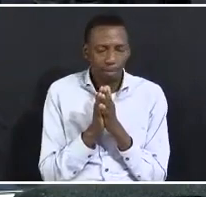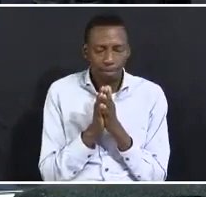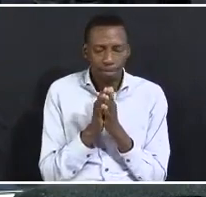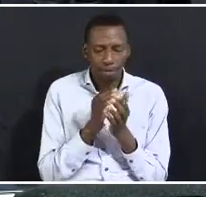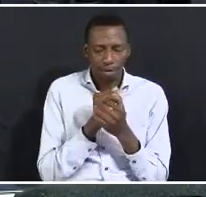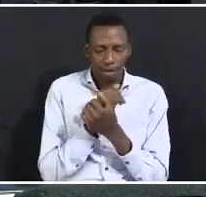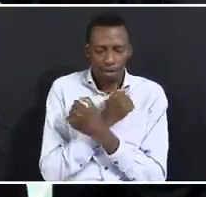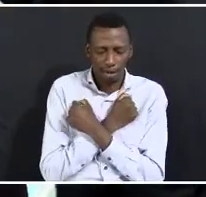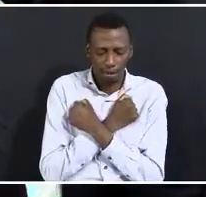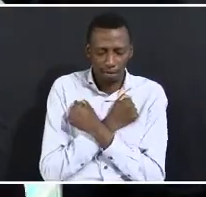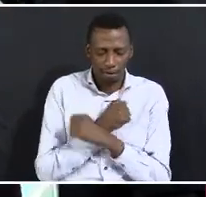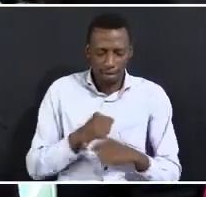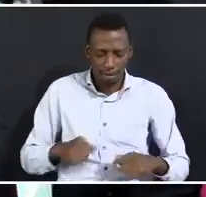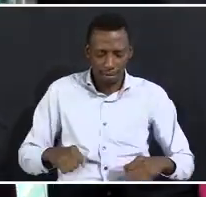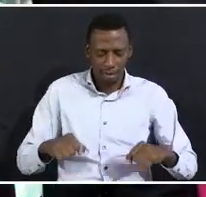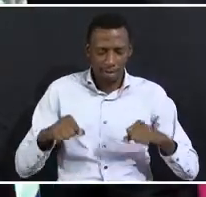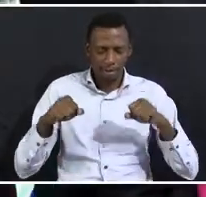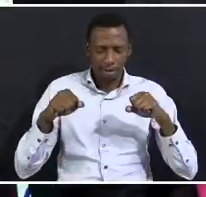Loving Master,